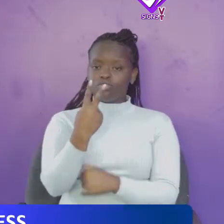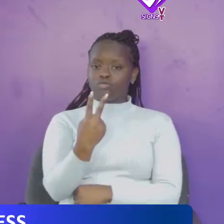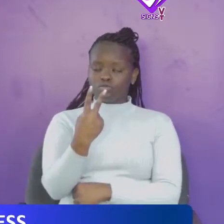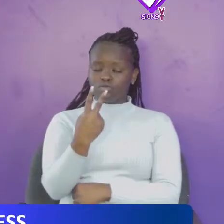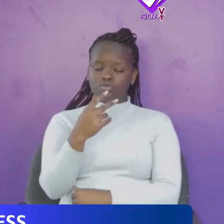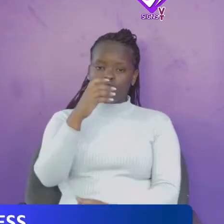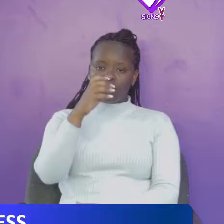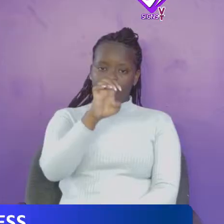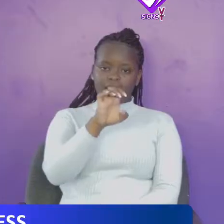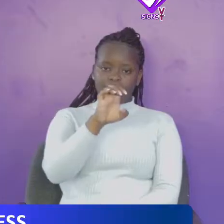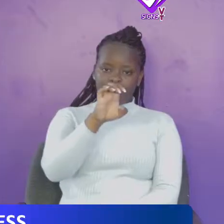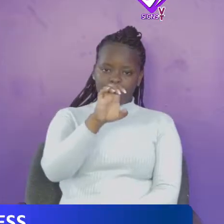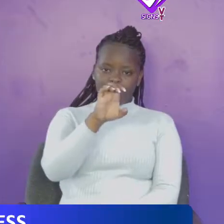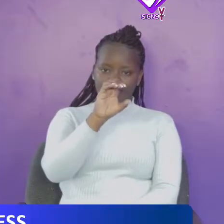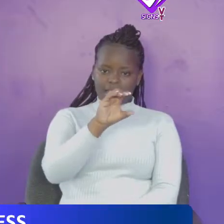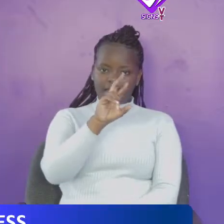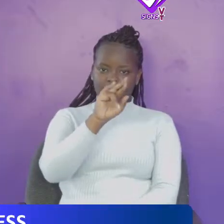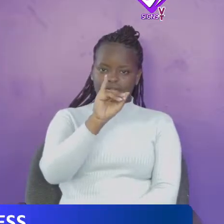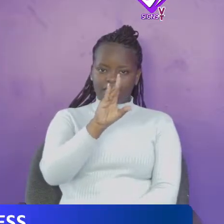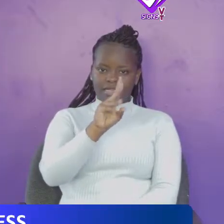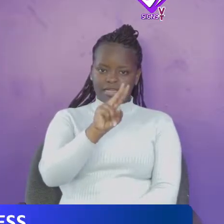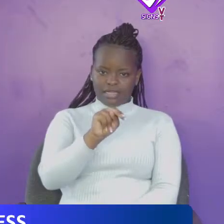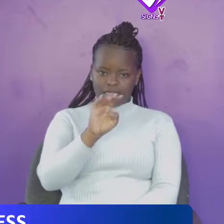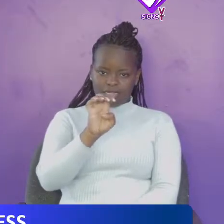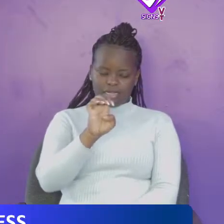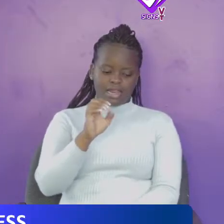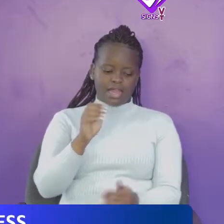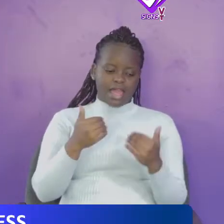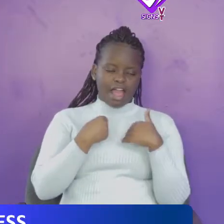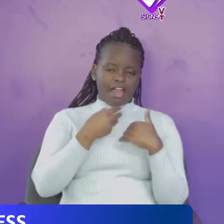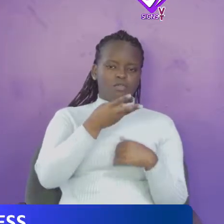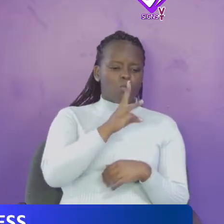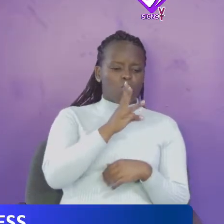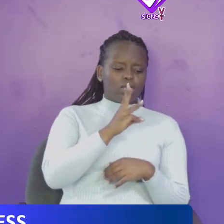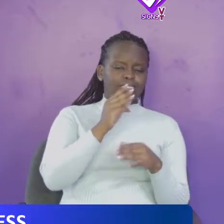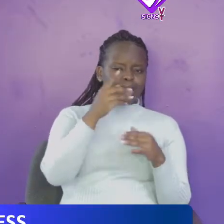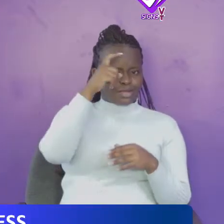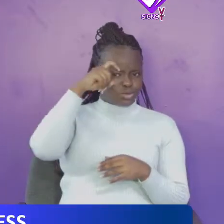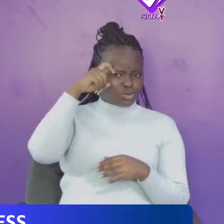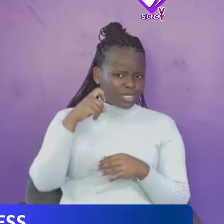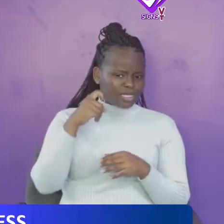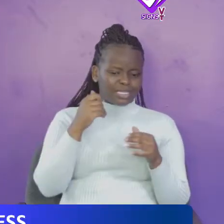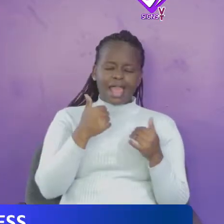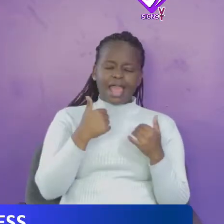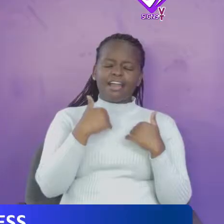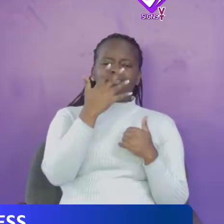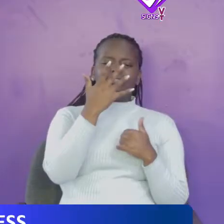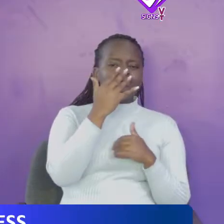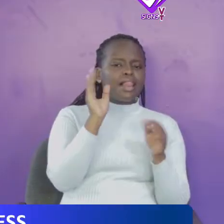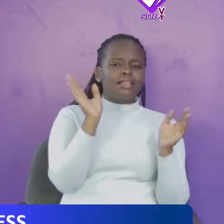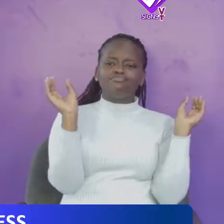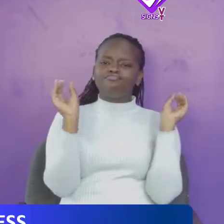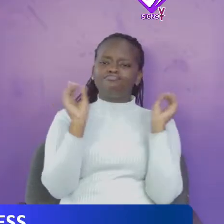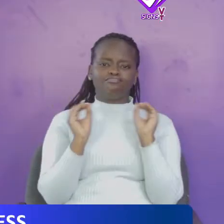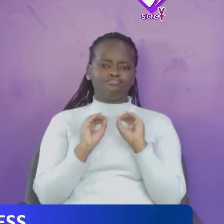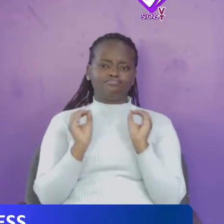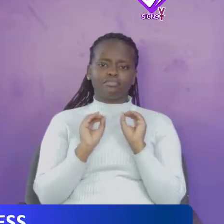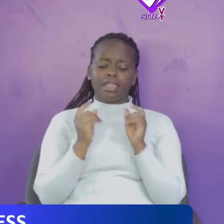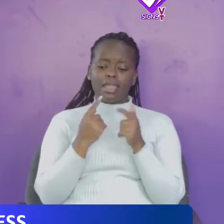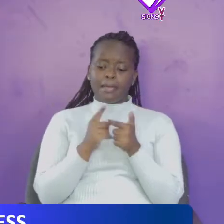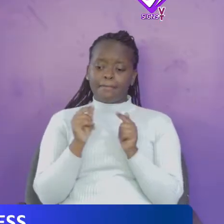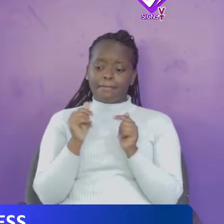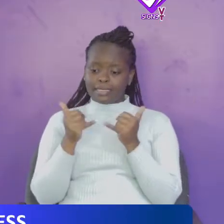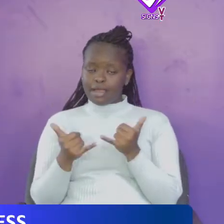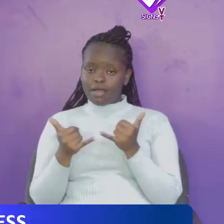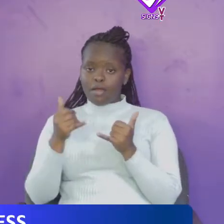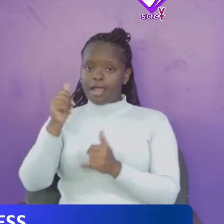eccrine, which produces watery sweat, which is odorless. It has no smell. Yeah. But now apocrine